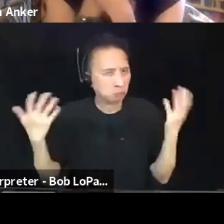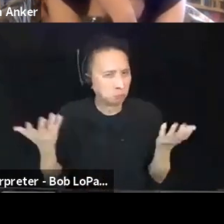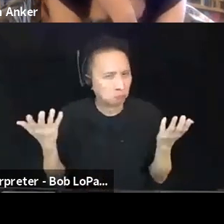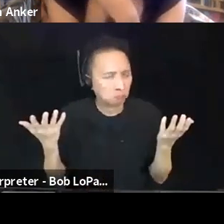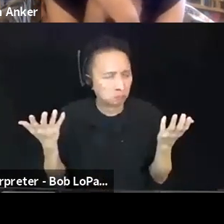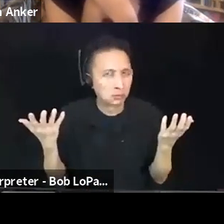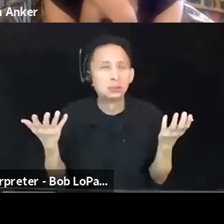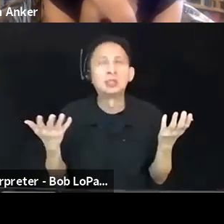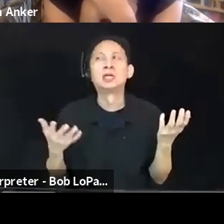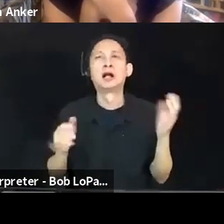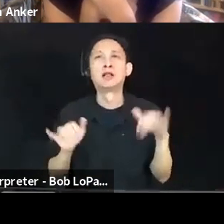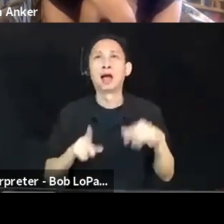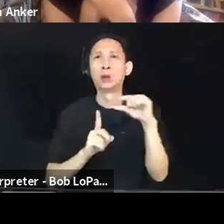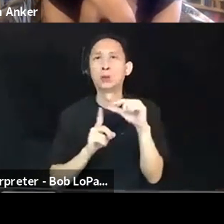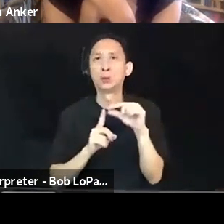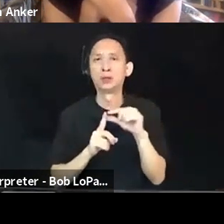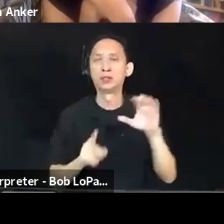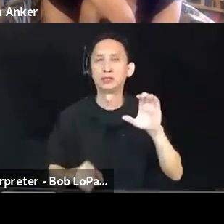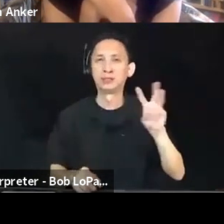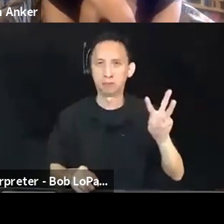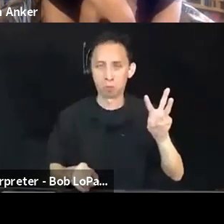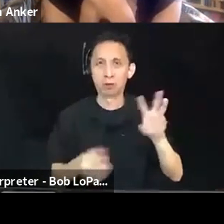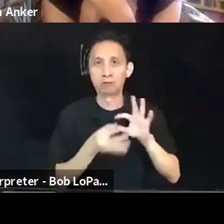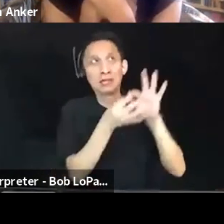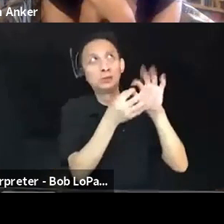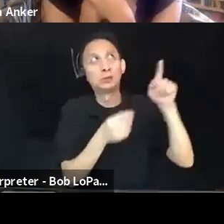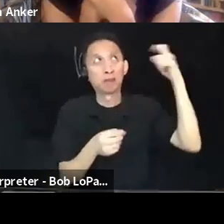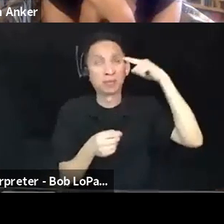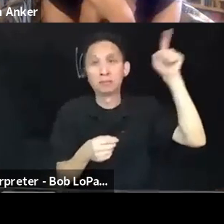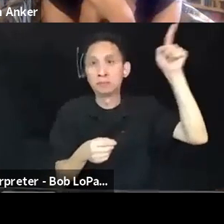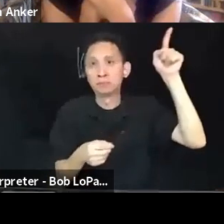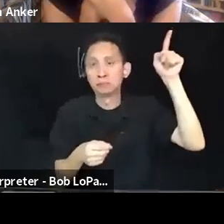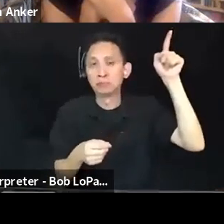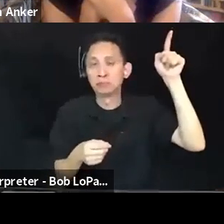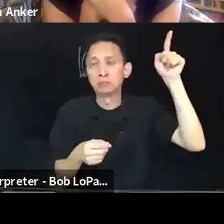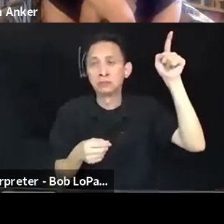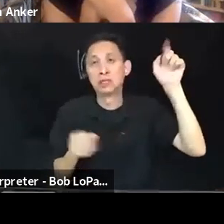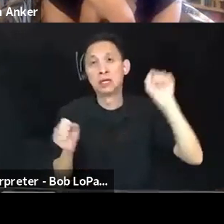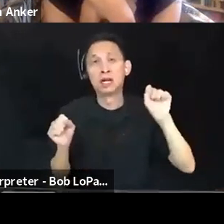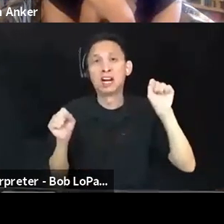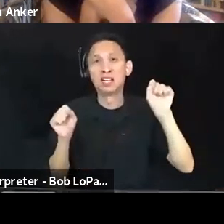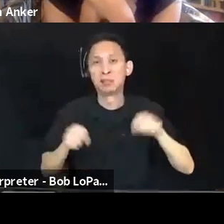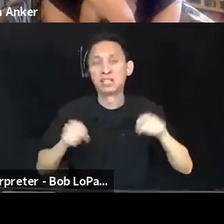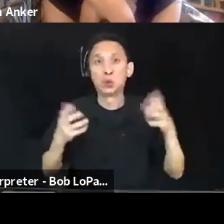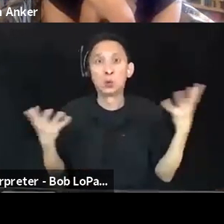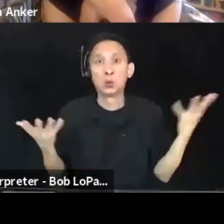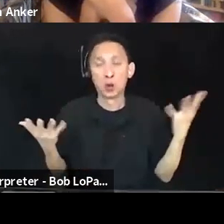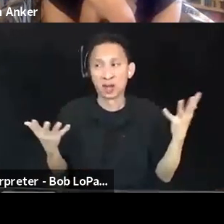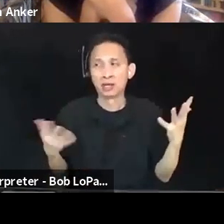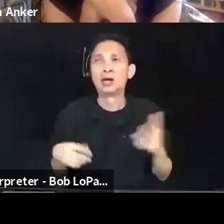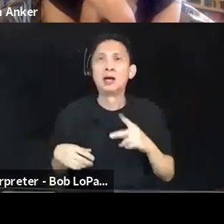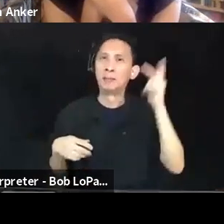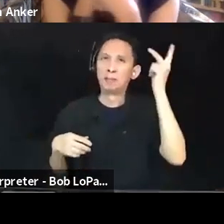refers to a double movement. One, the potential abolition of the